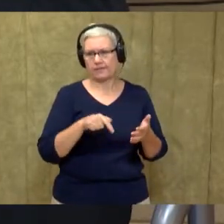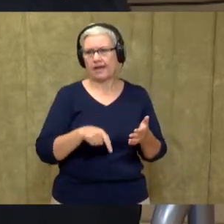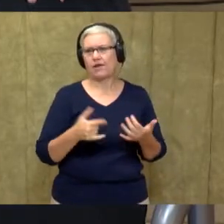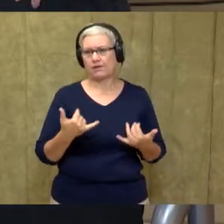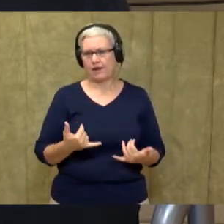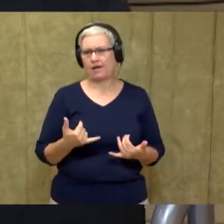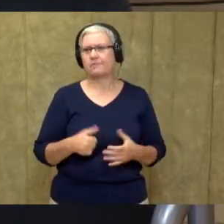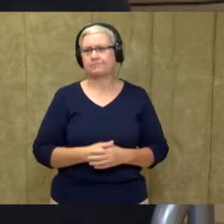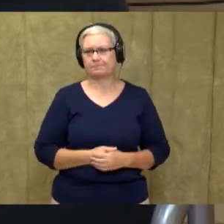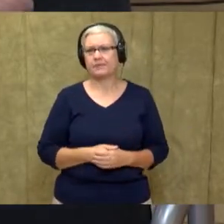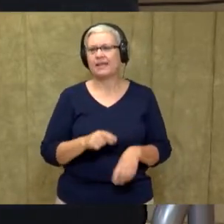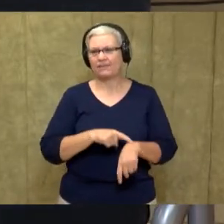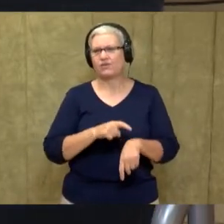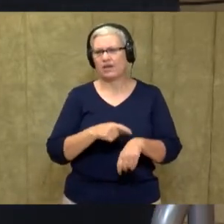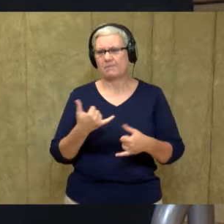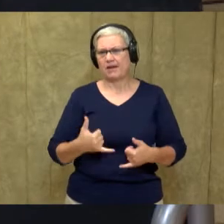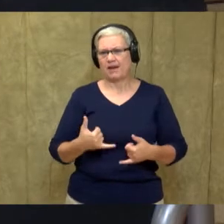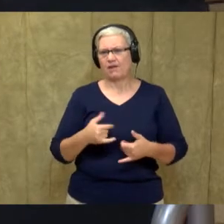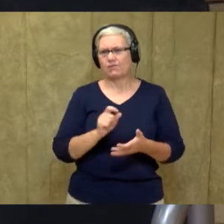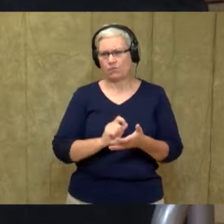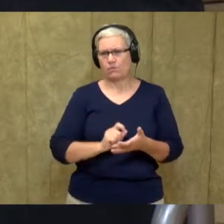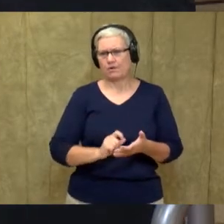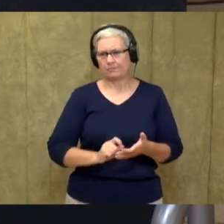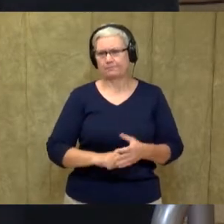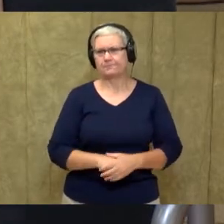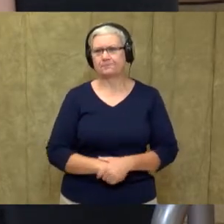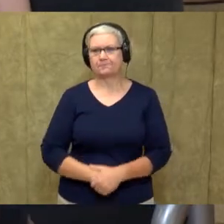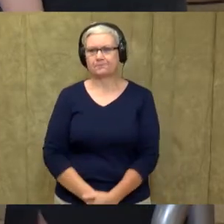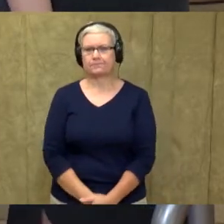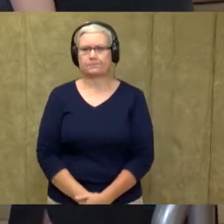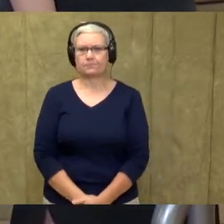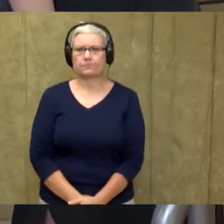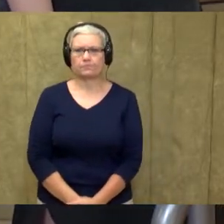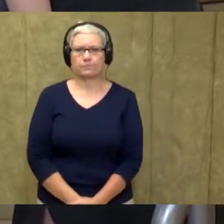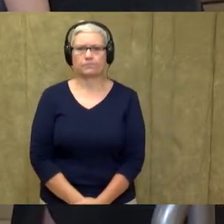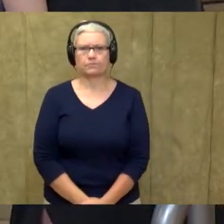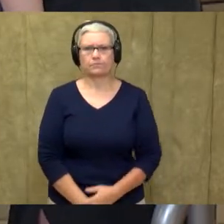just a second, and then we'll go over them together.